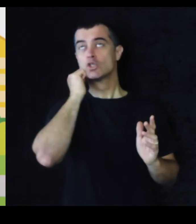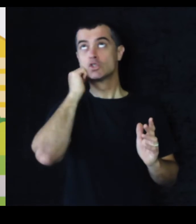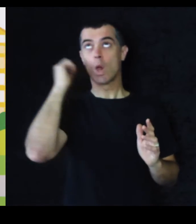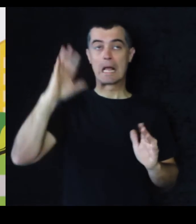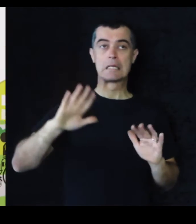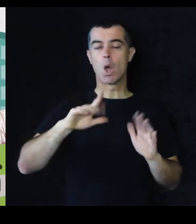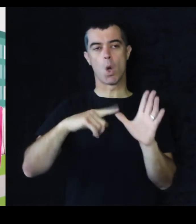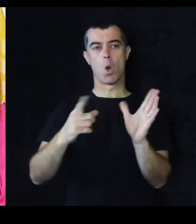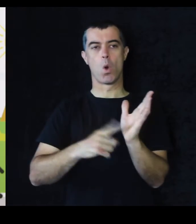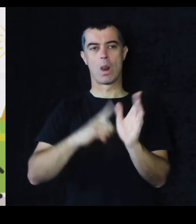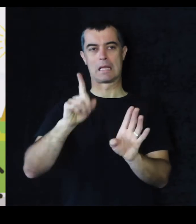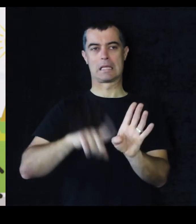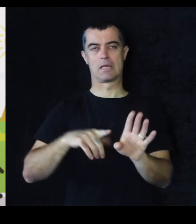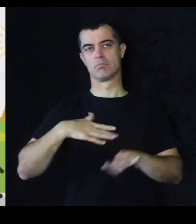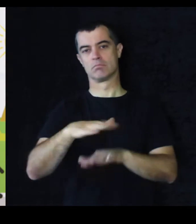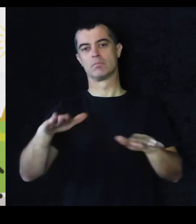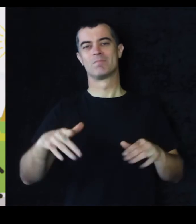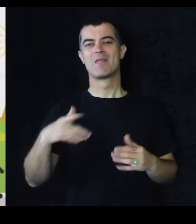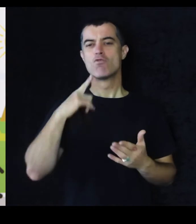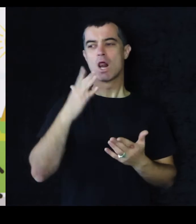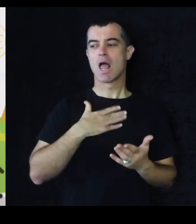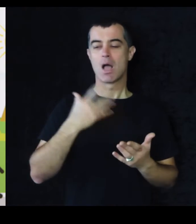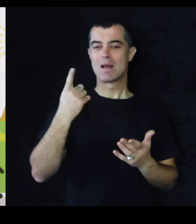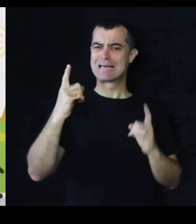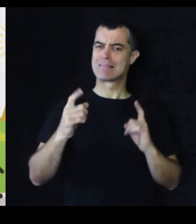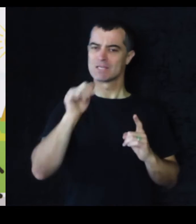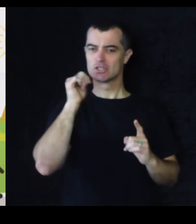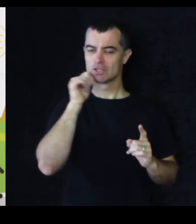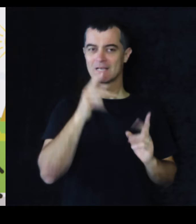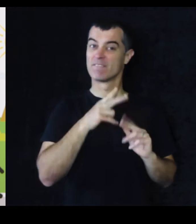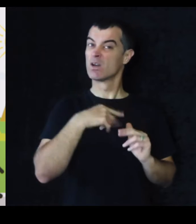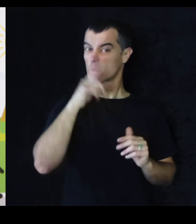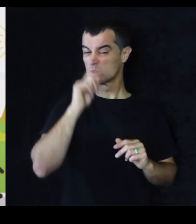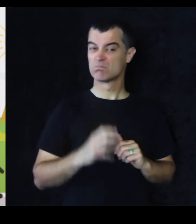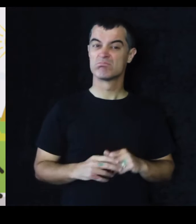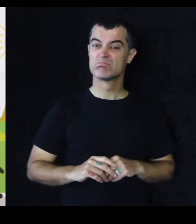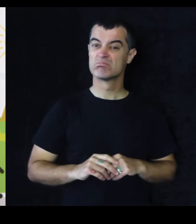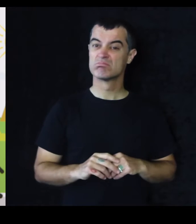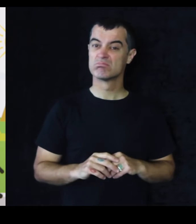year round. I would really like a place by the sea if I could.